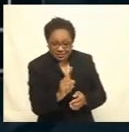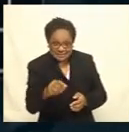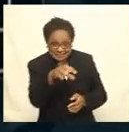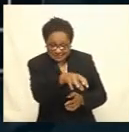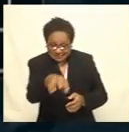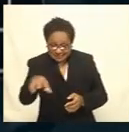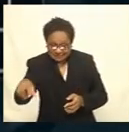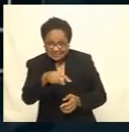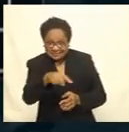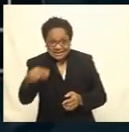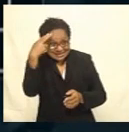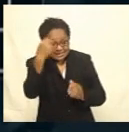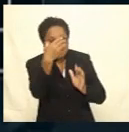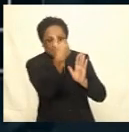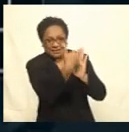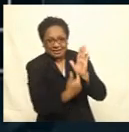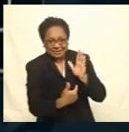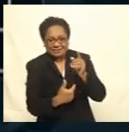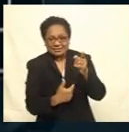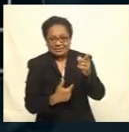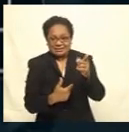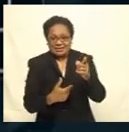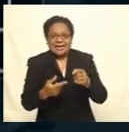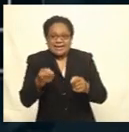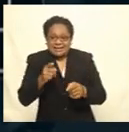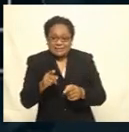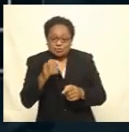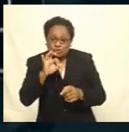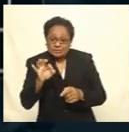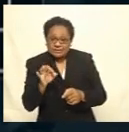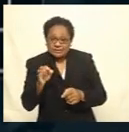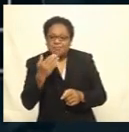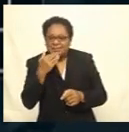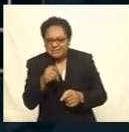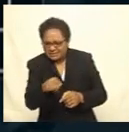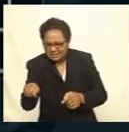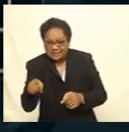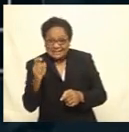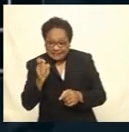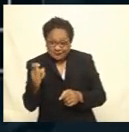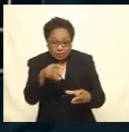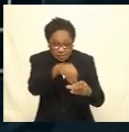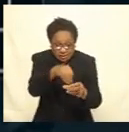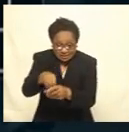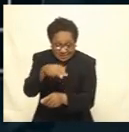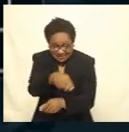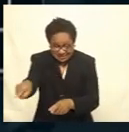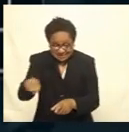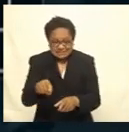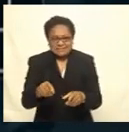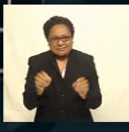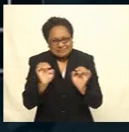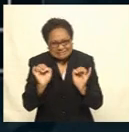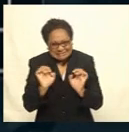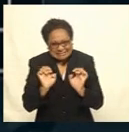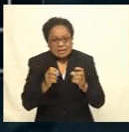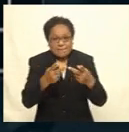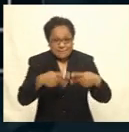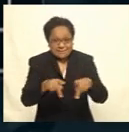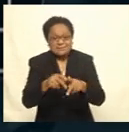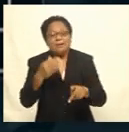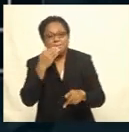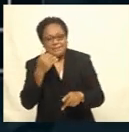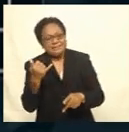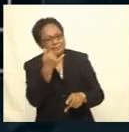times have not been contacted are urged to call 158 and to remain at home. The